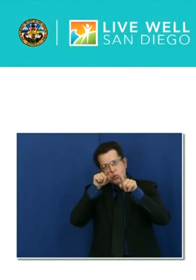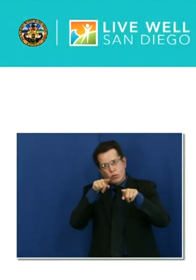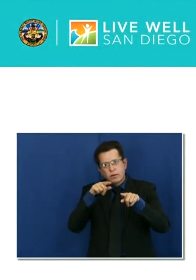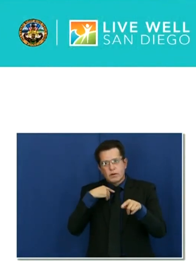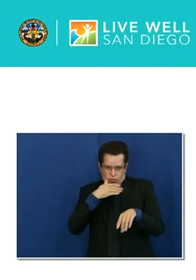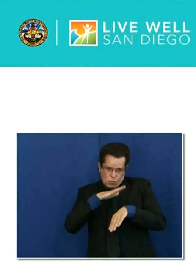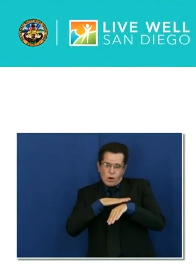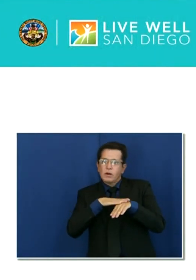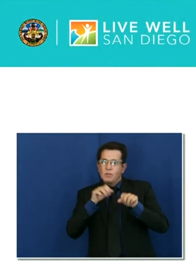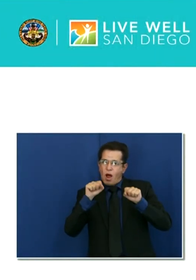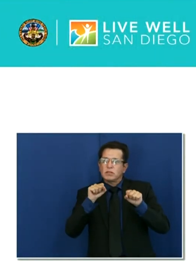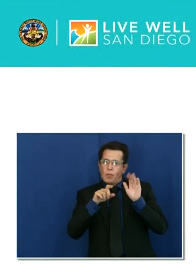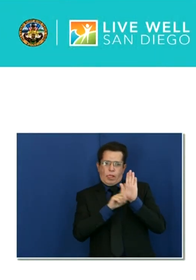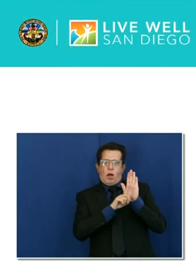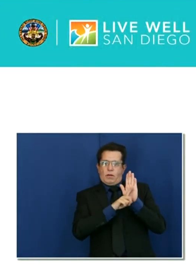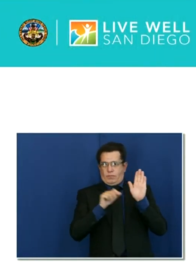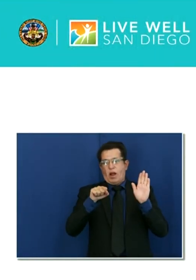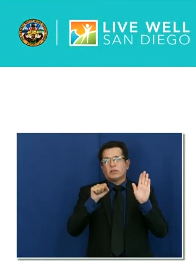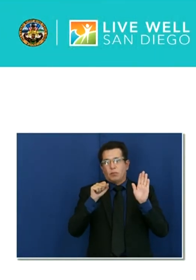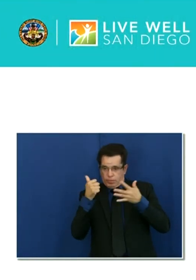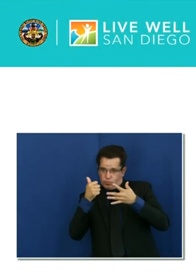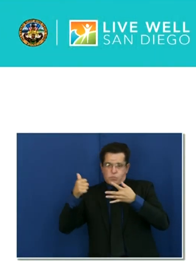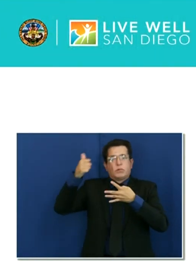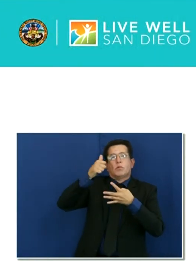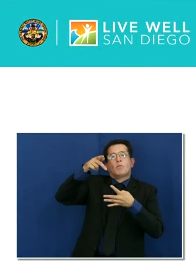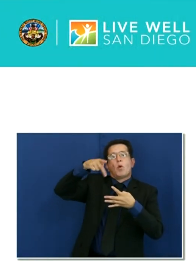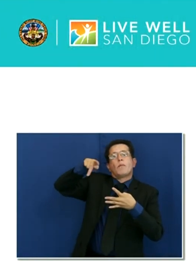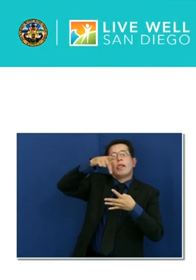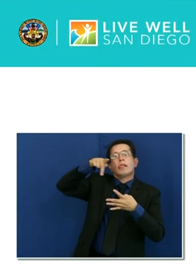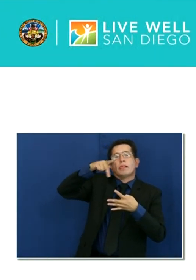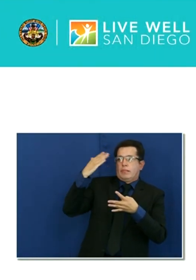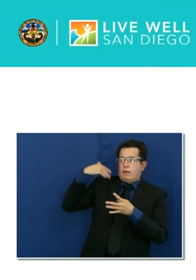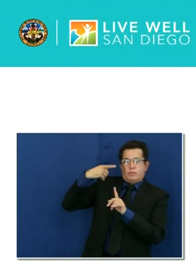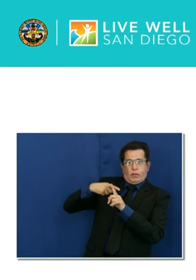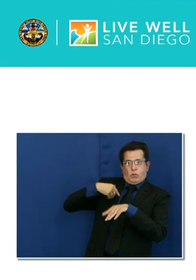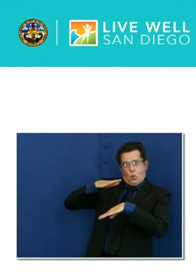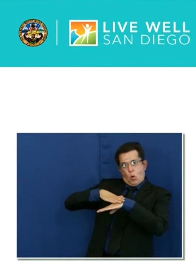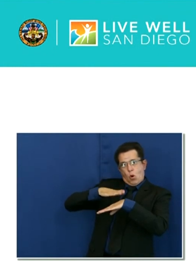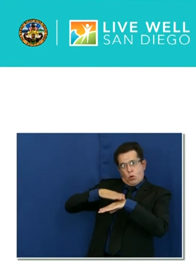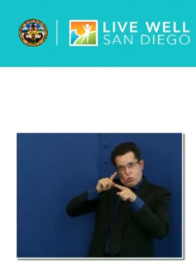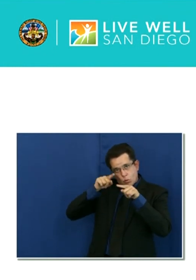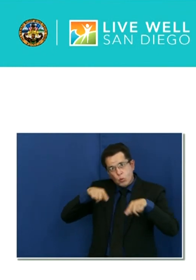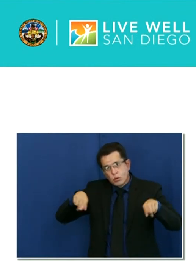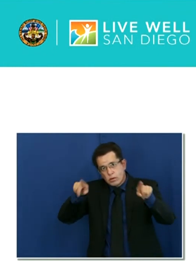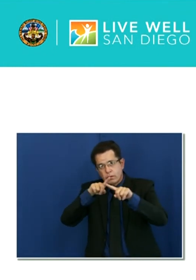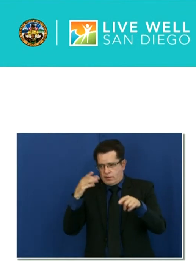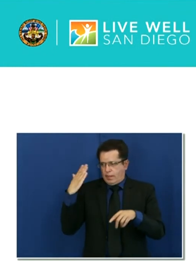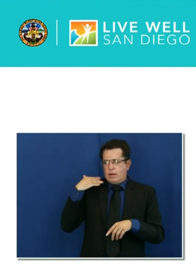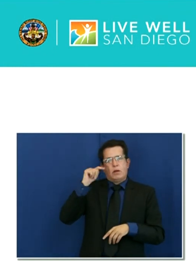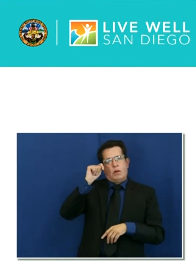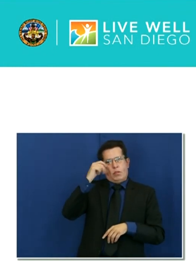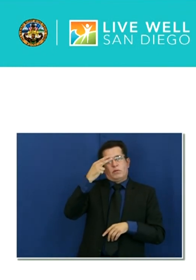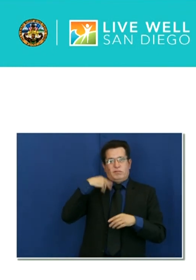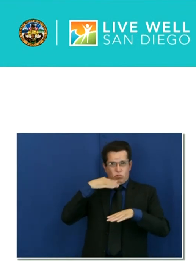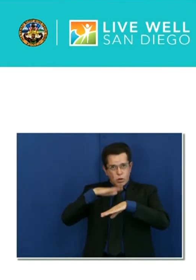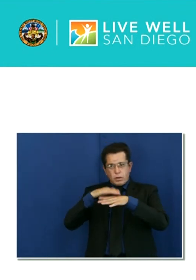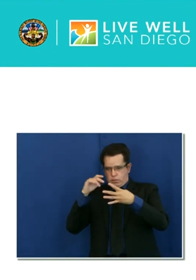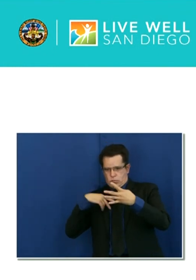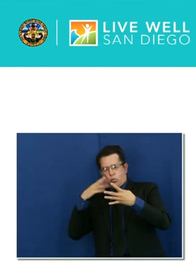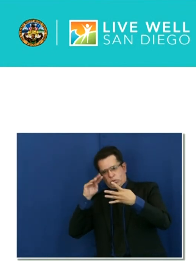the possibility of entering the purple tier. And last Tuesday, we confirmed that we had transitioned to the state's